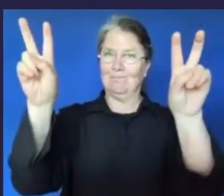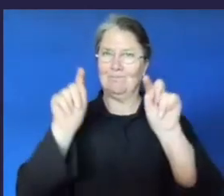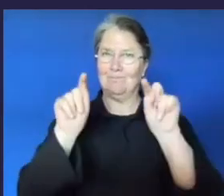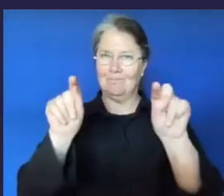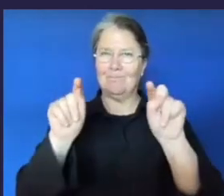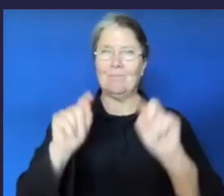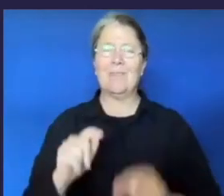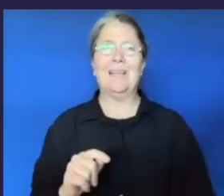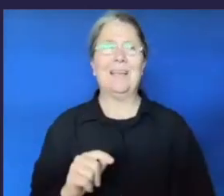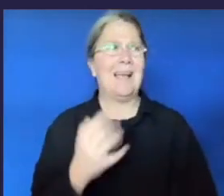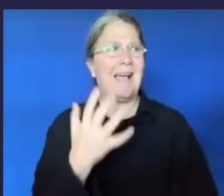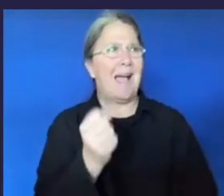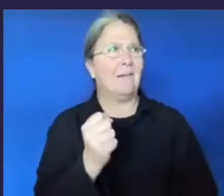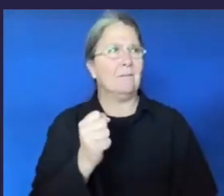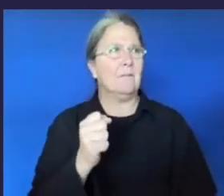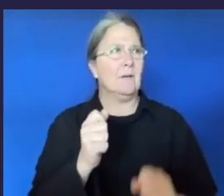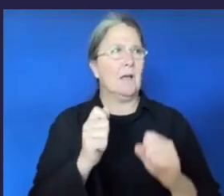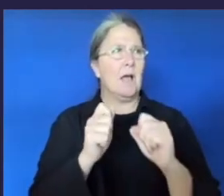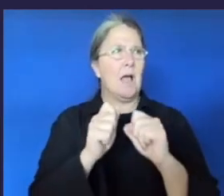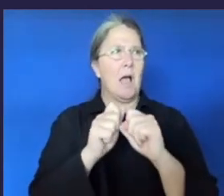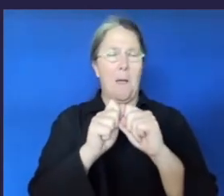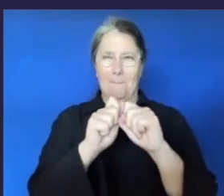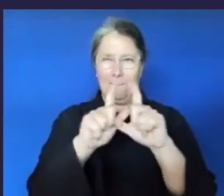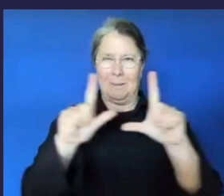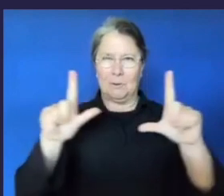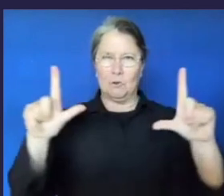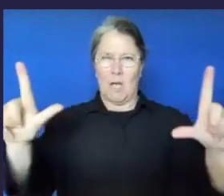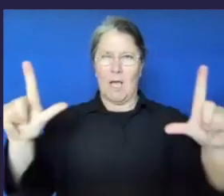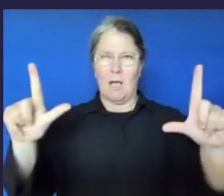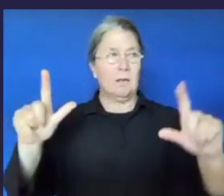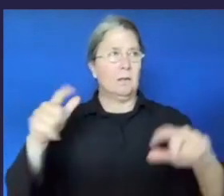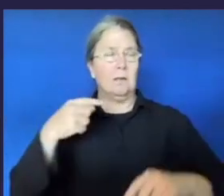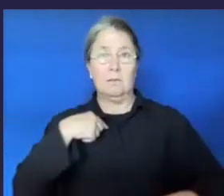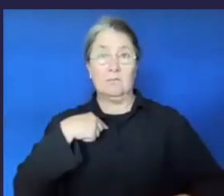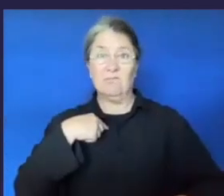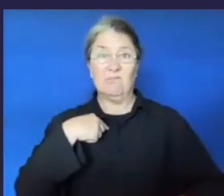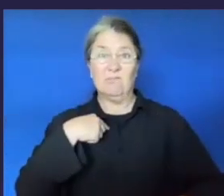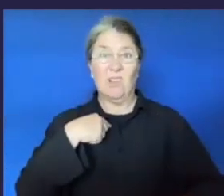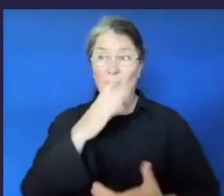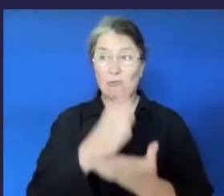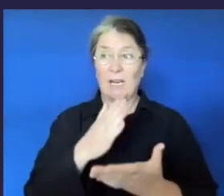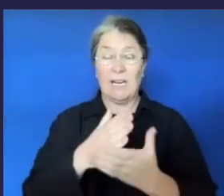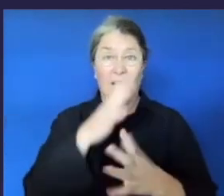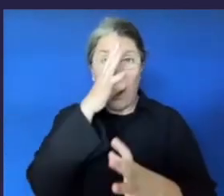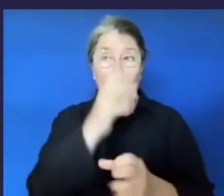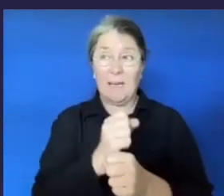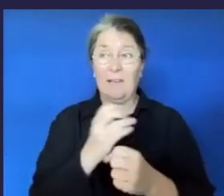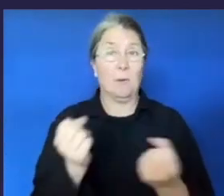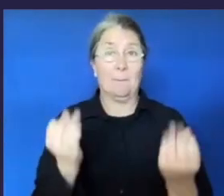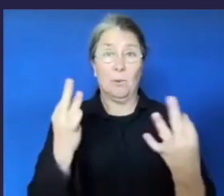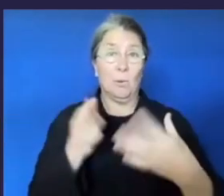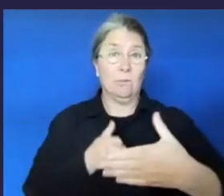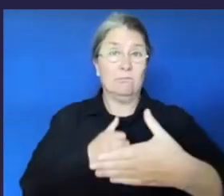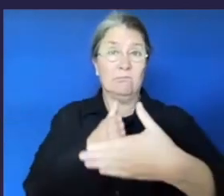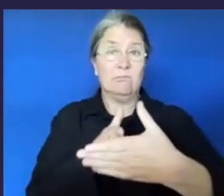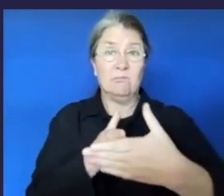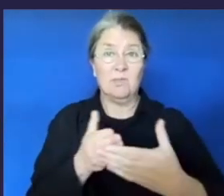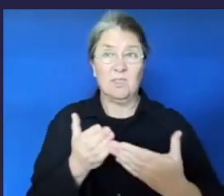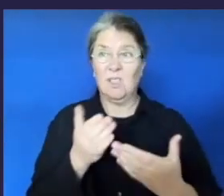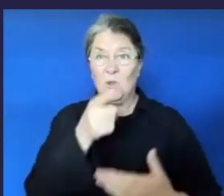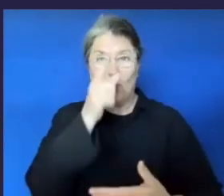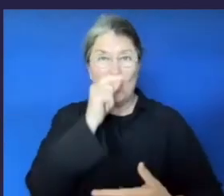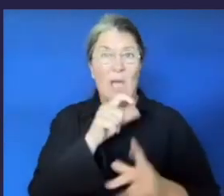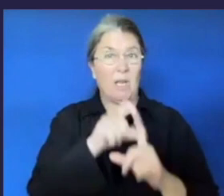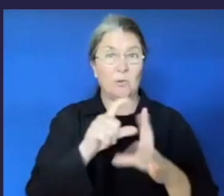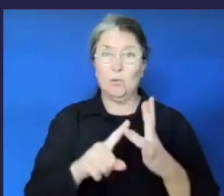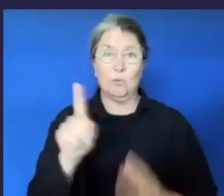we've got a picture here of zooming into the sky. And I really do believe that the sky is the limit. So we want to, first of all, understand what it is that we're